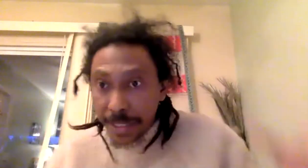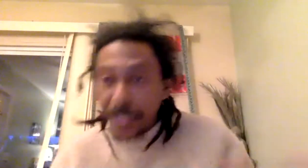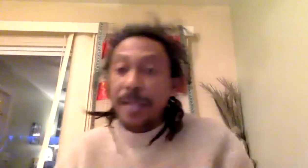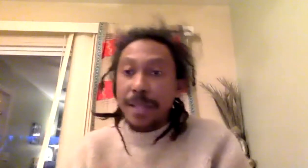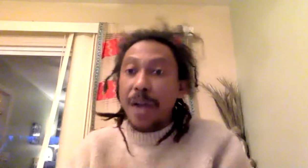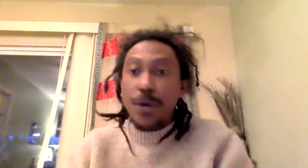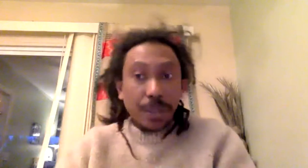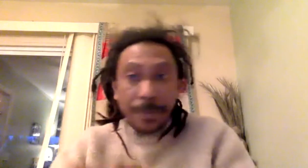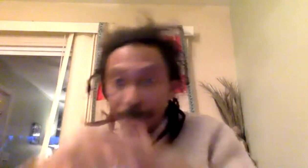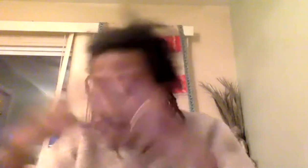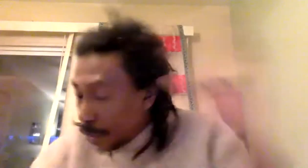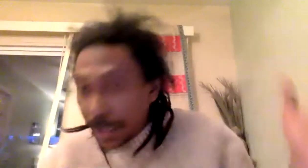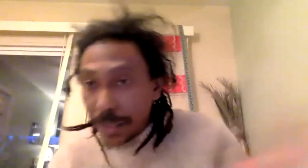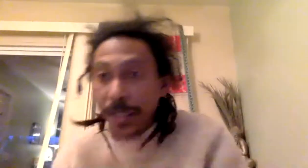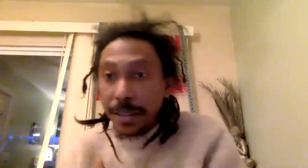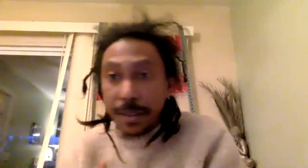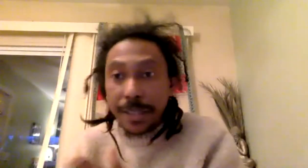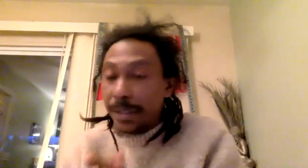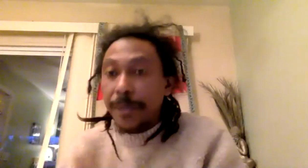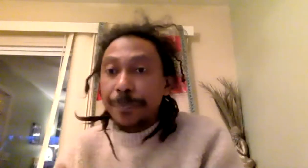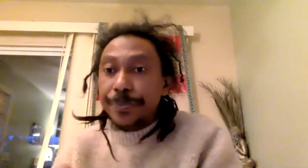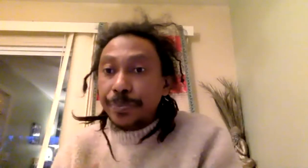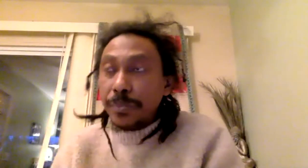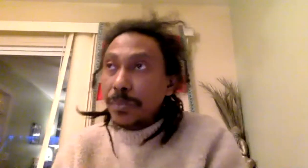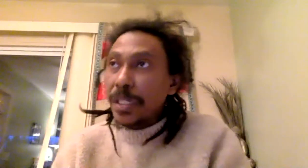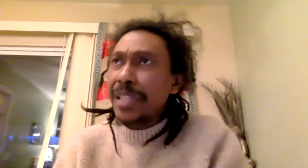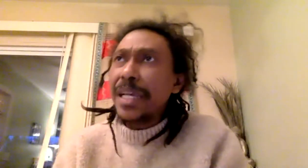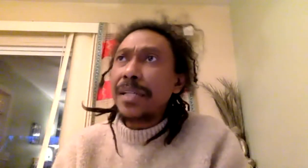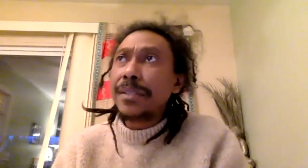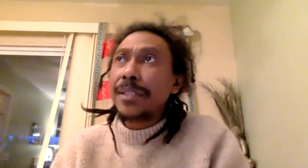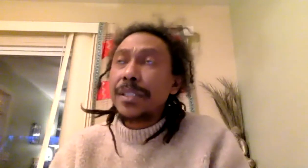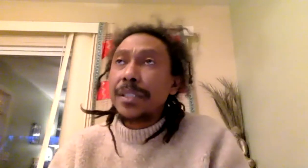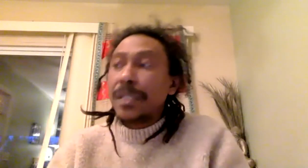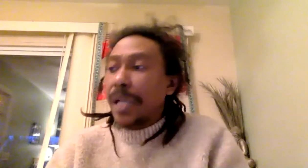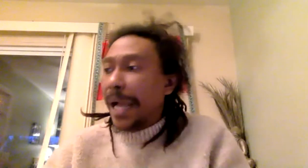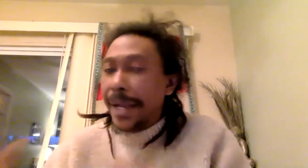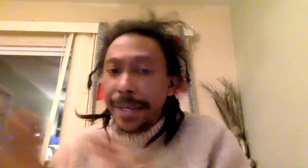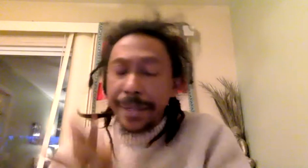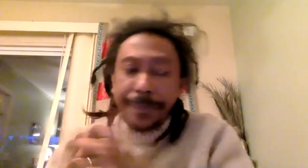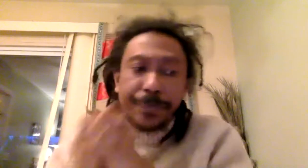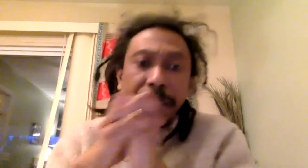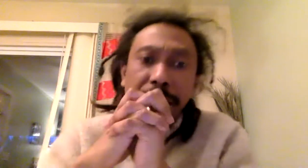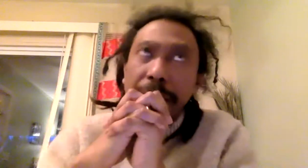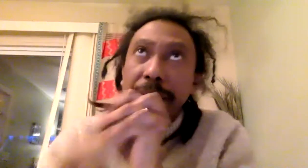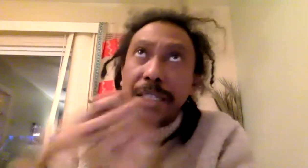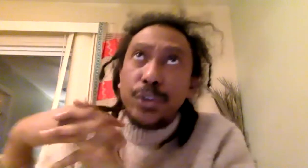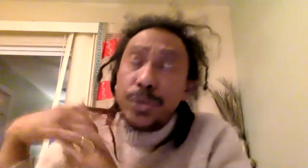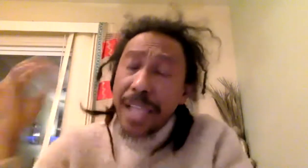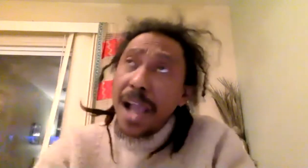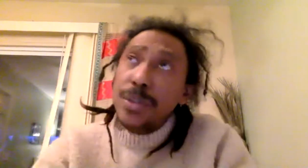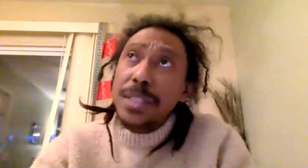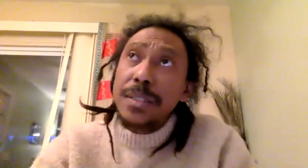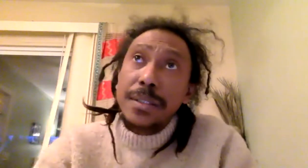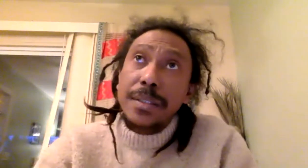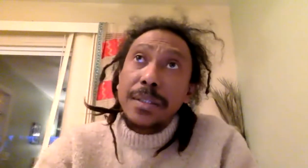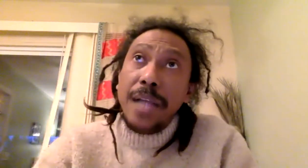business and our community? And then I kind of like